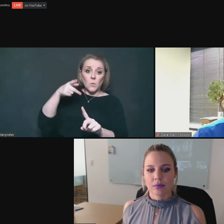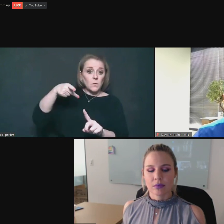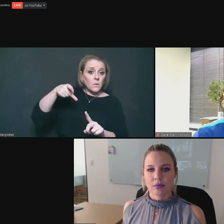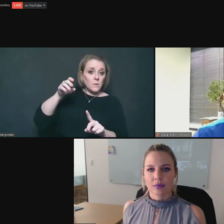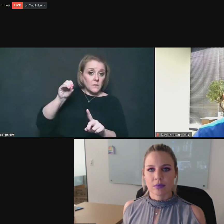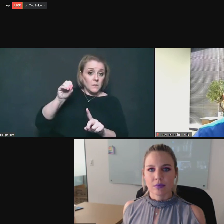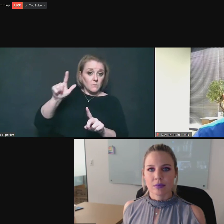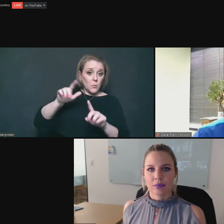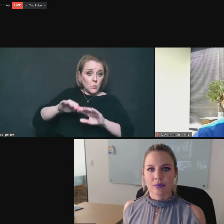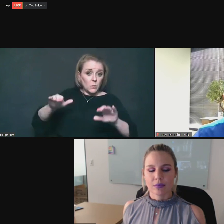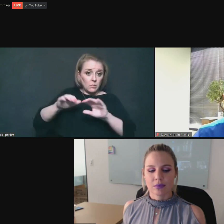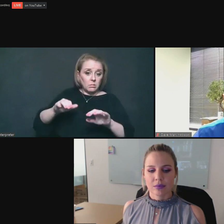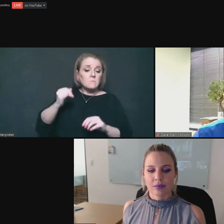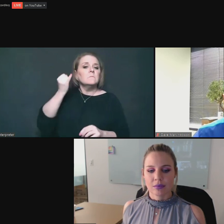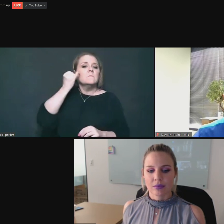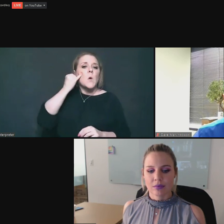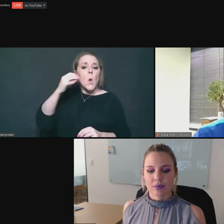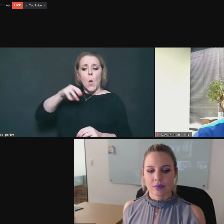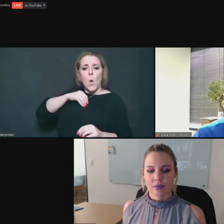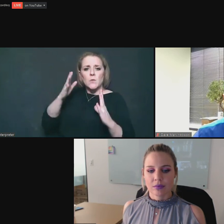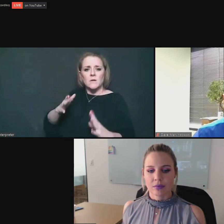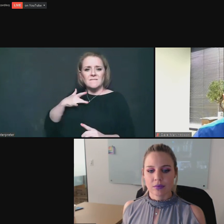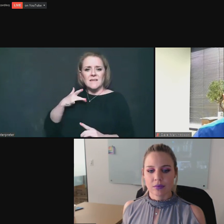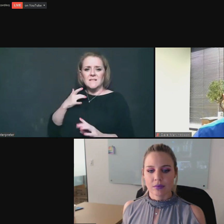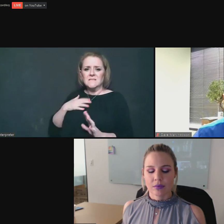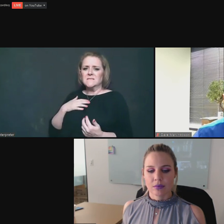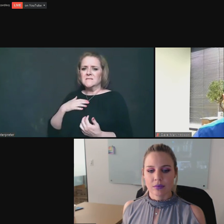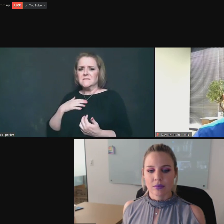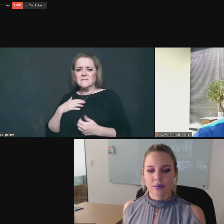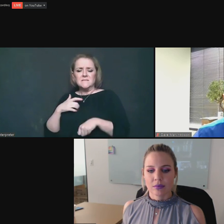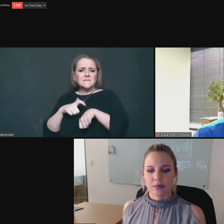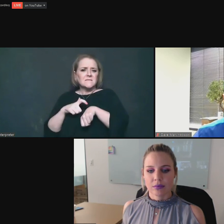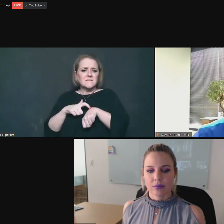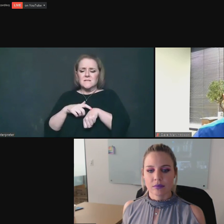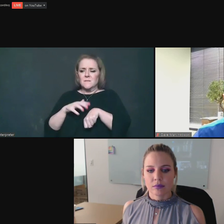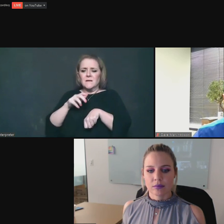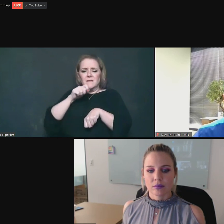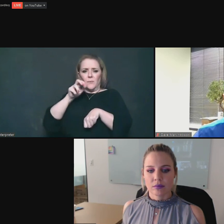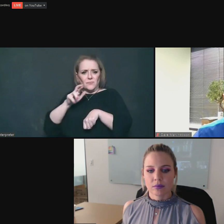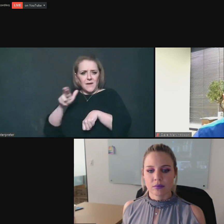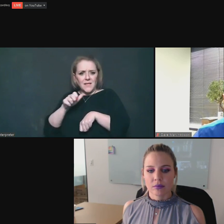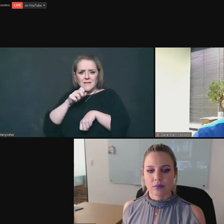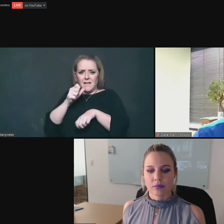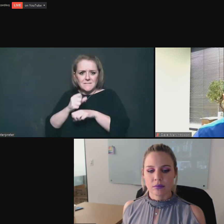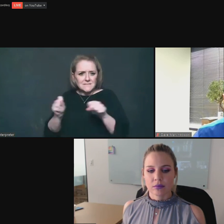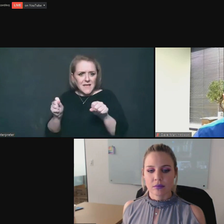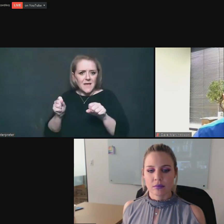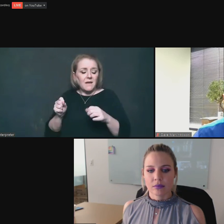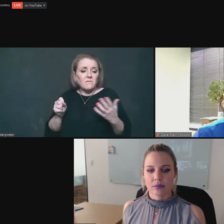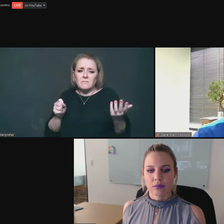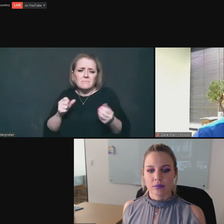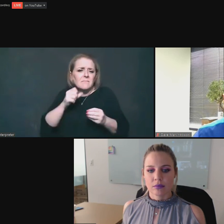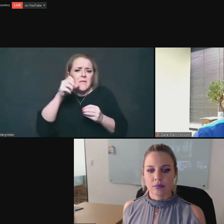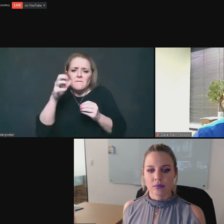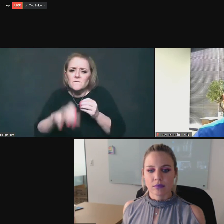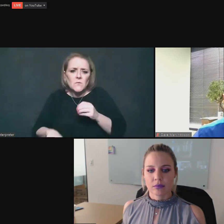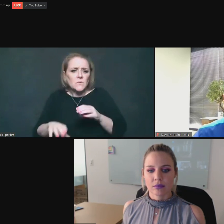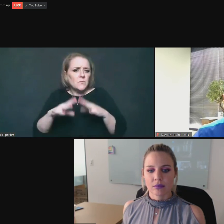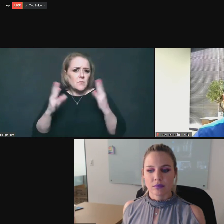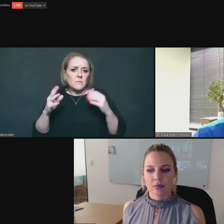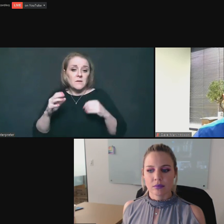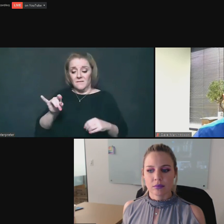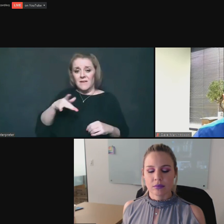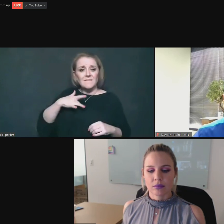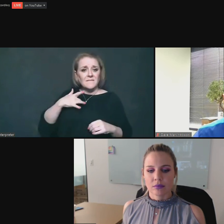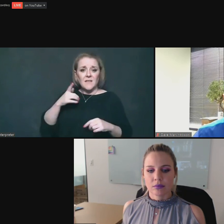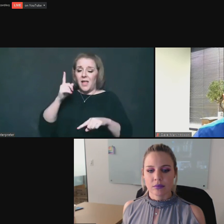if the owner of the pool does not feel like it's safe, if it's unsupervised, if there's distancing problems, if they don't feel